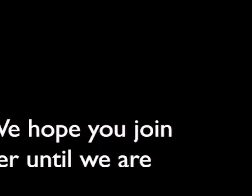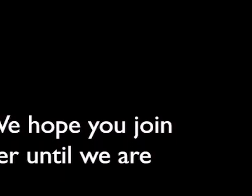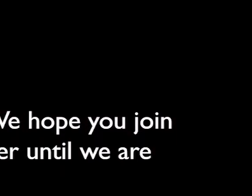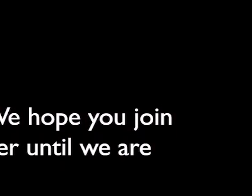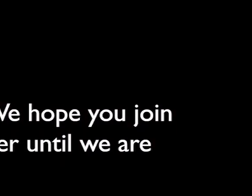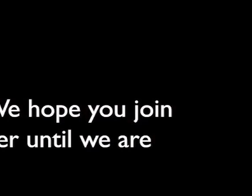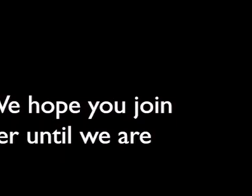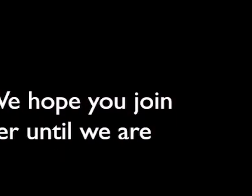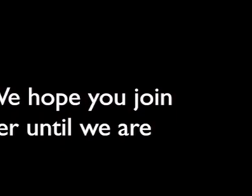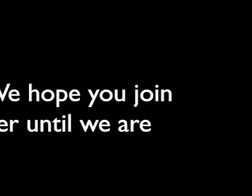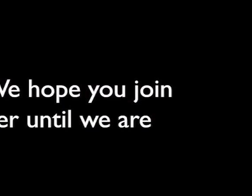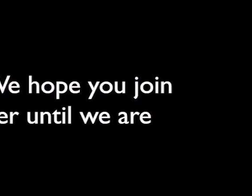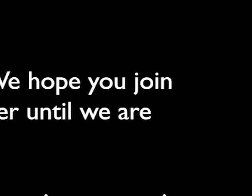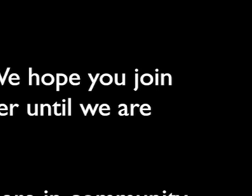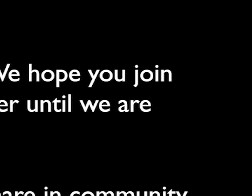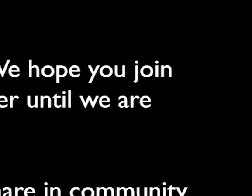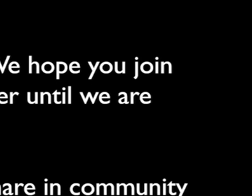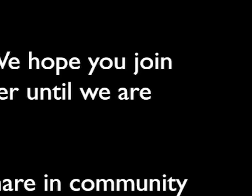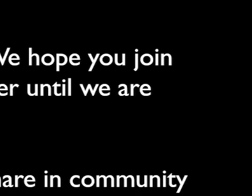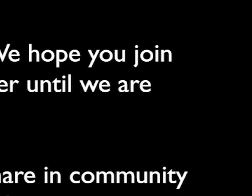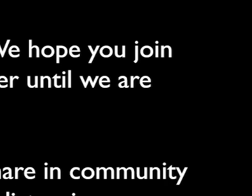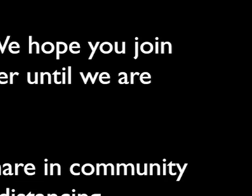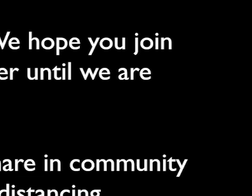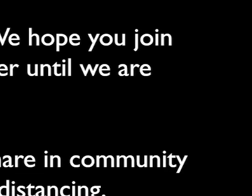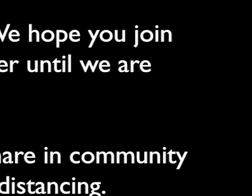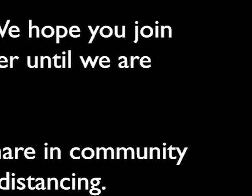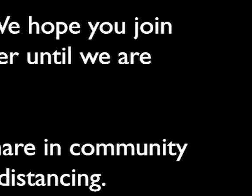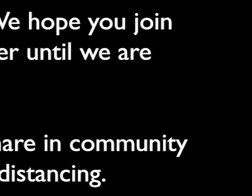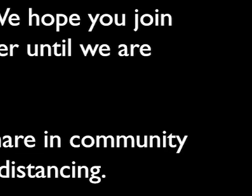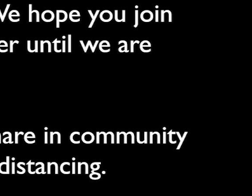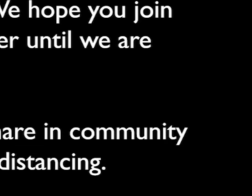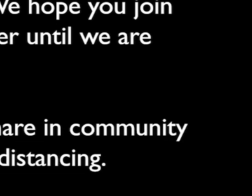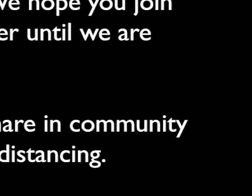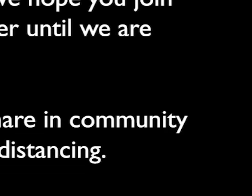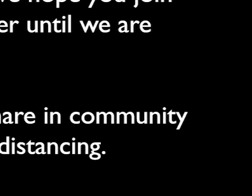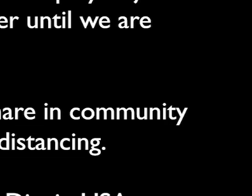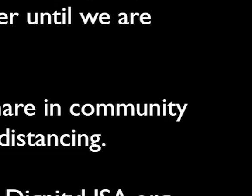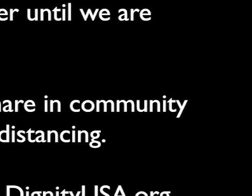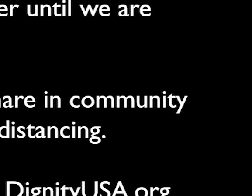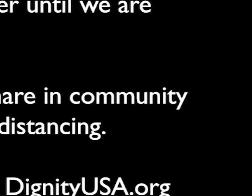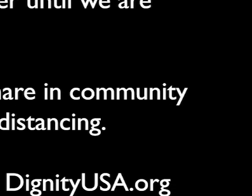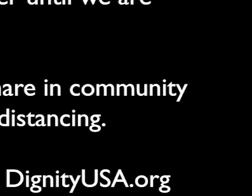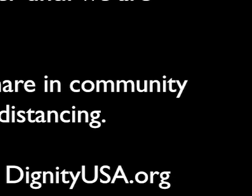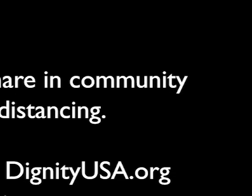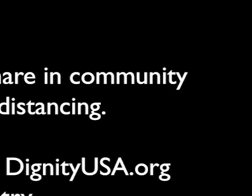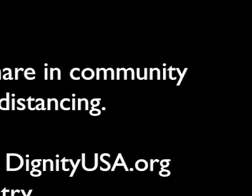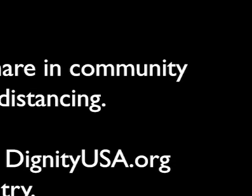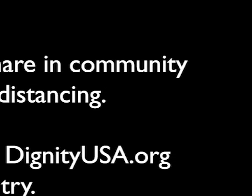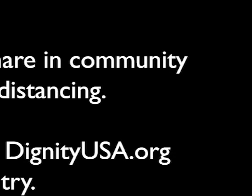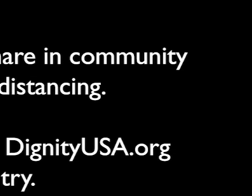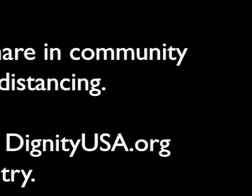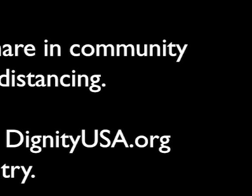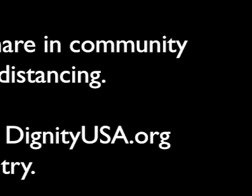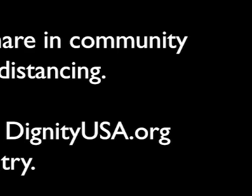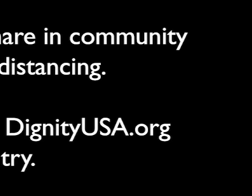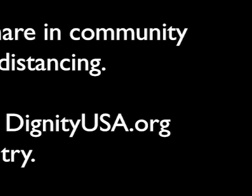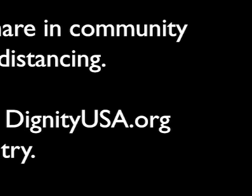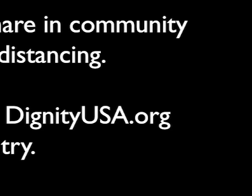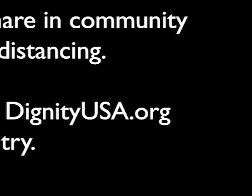Come, O long expected Jesus, born to set